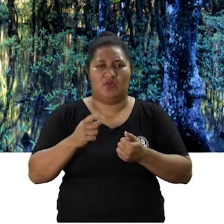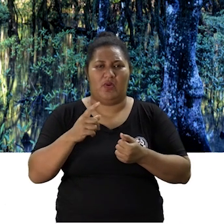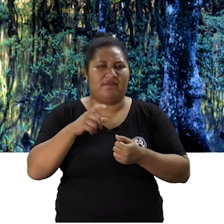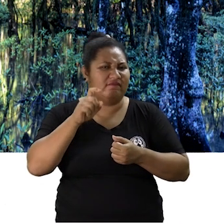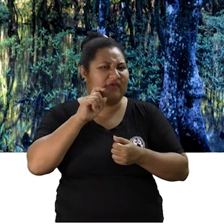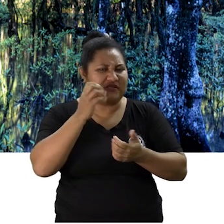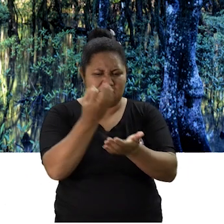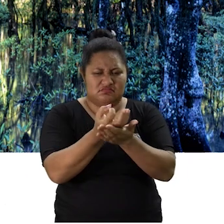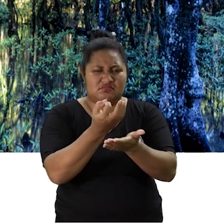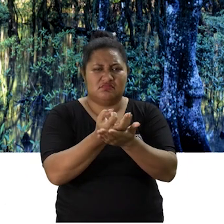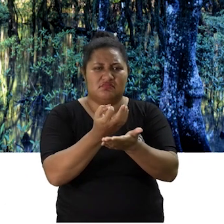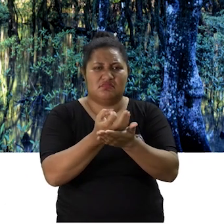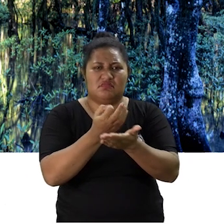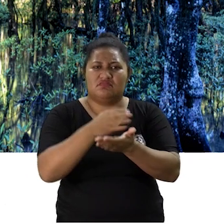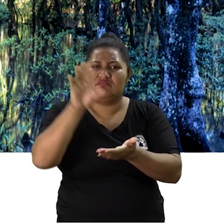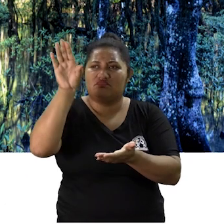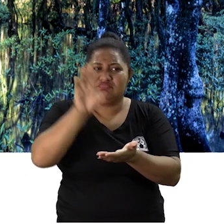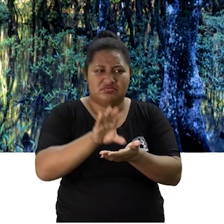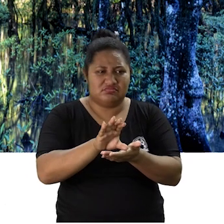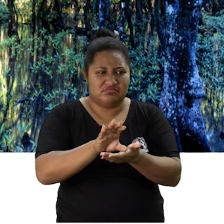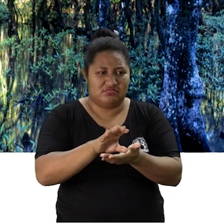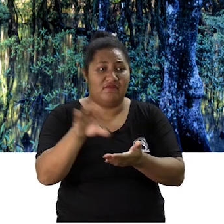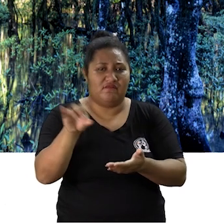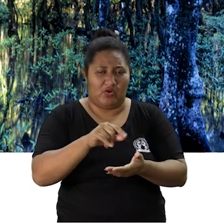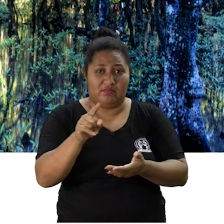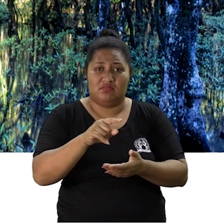funding from our foreign